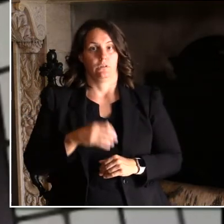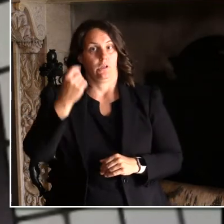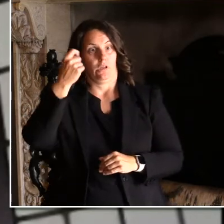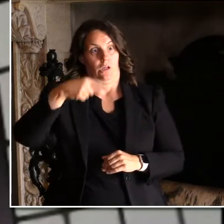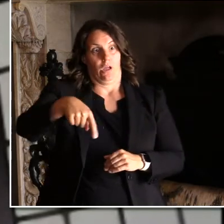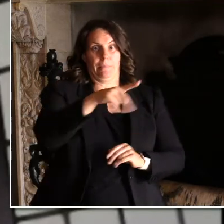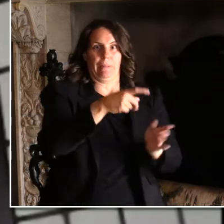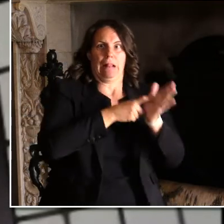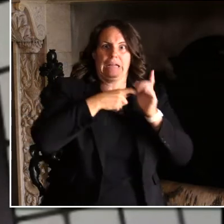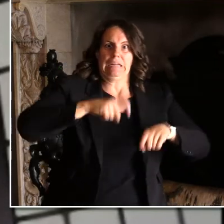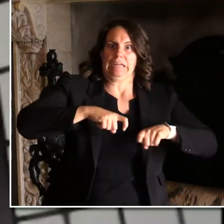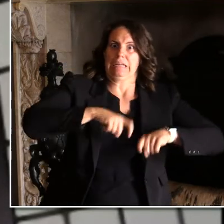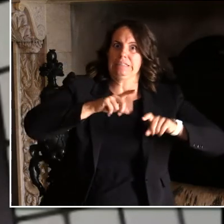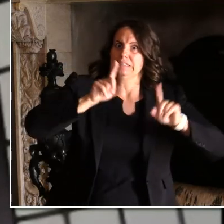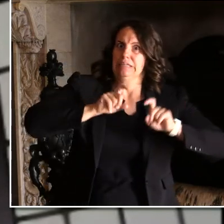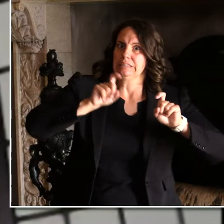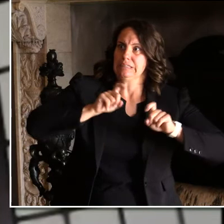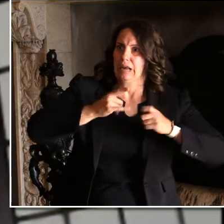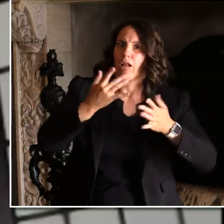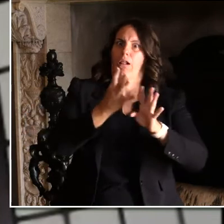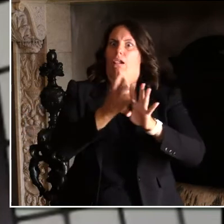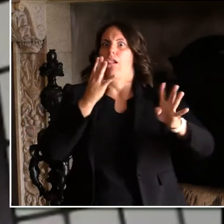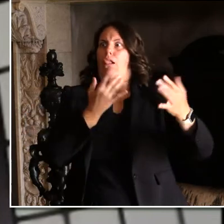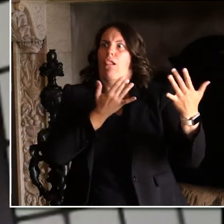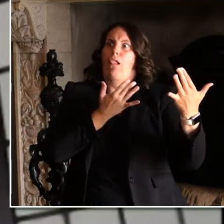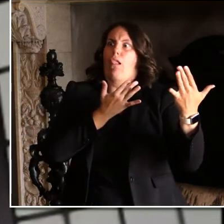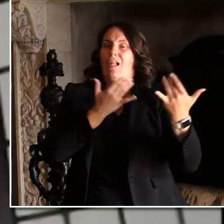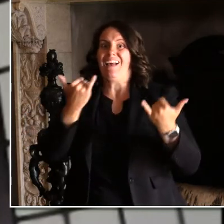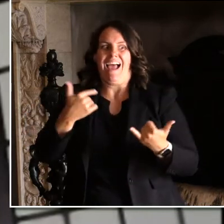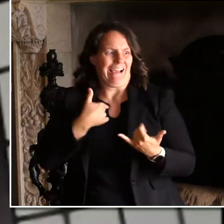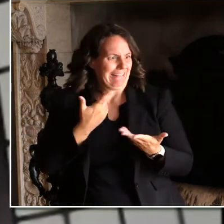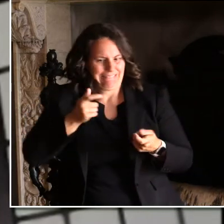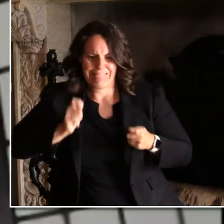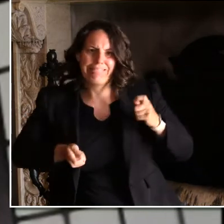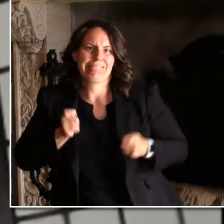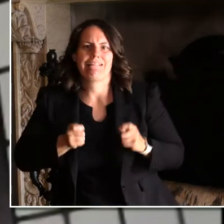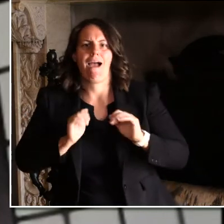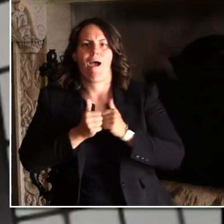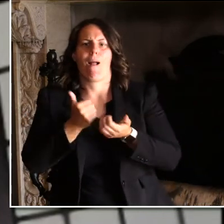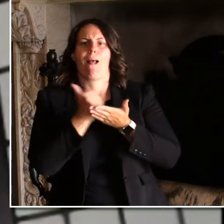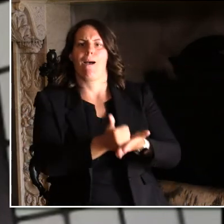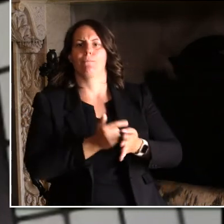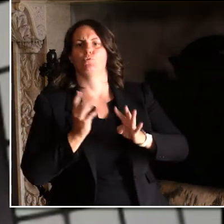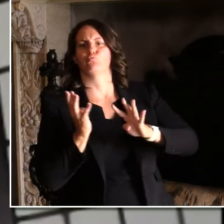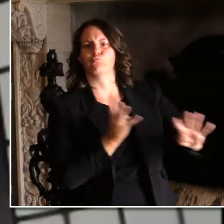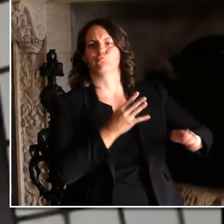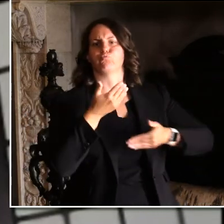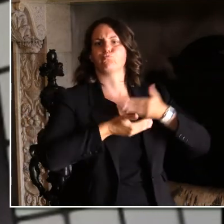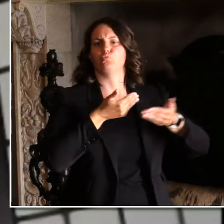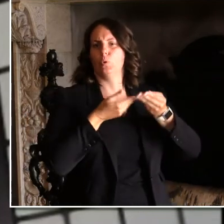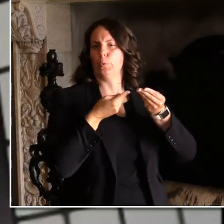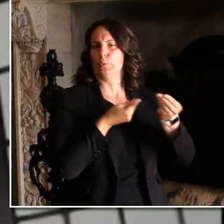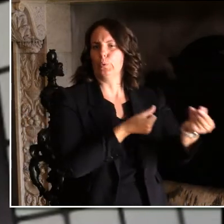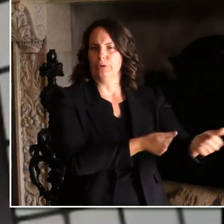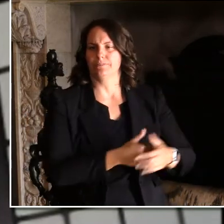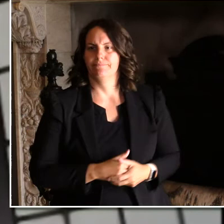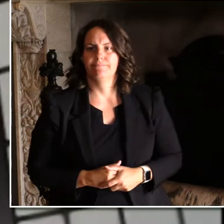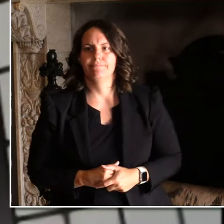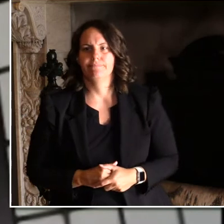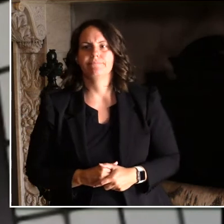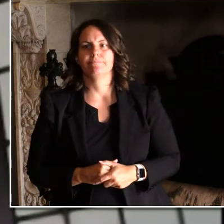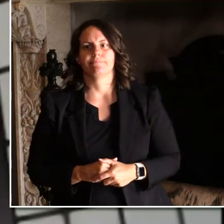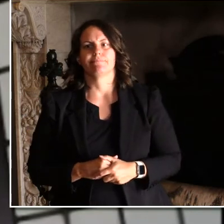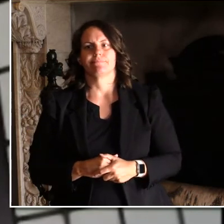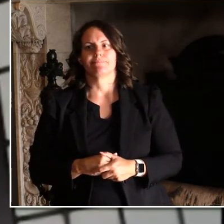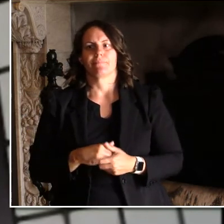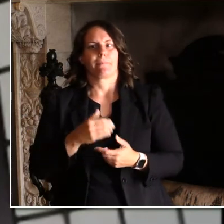increasing case activity in our state, we want to make sure that we have the most efficient way, to